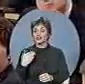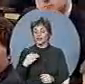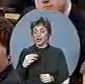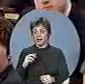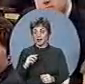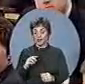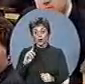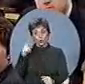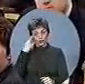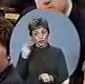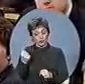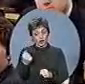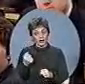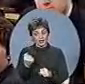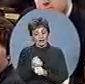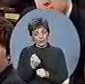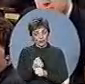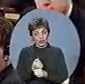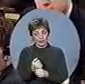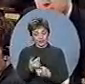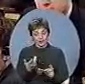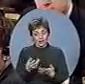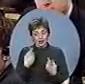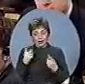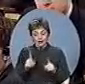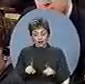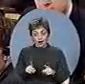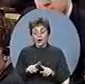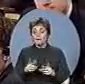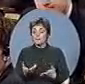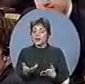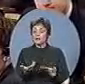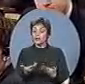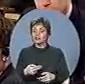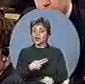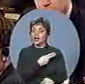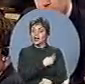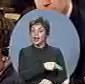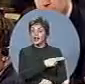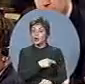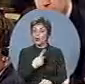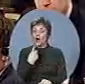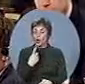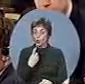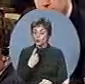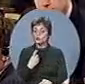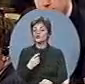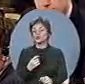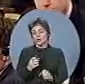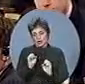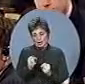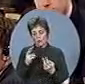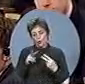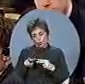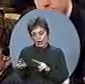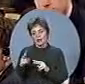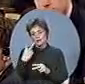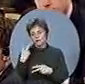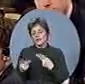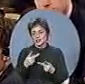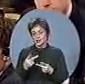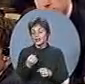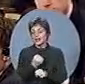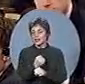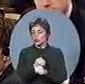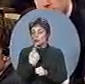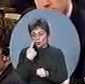to visit and monitor detainees to ensure that they are treated in accordance with the standards of the Geneva Convention. The arrangement also